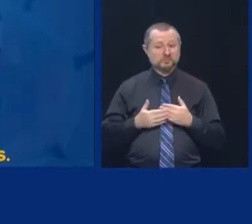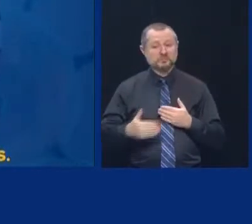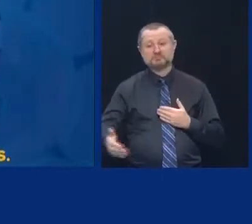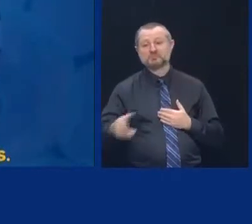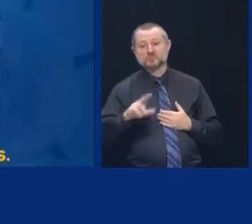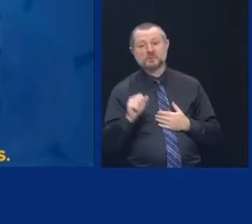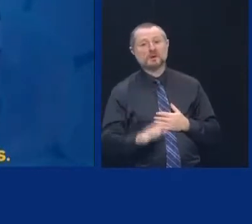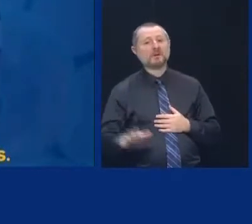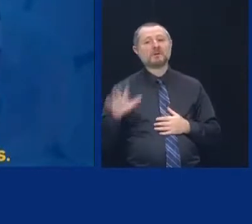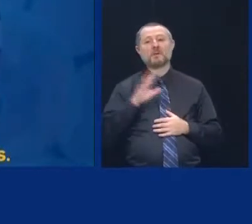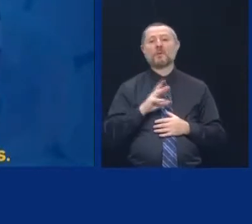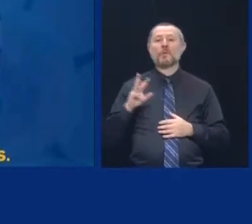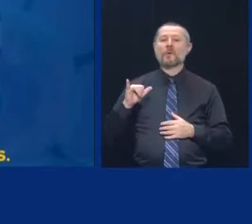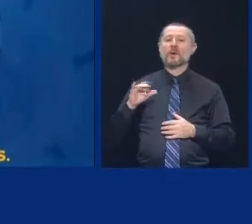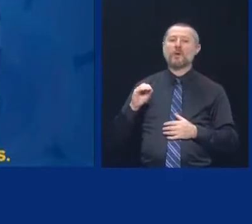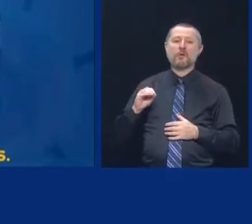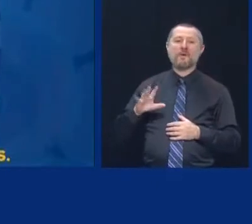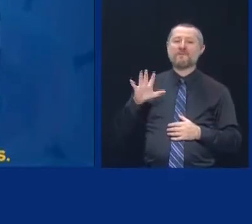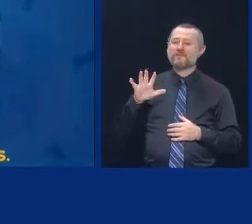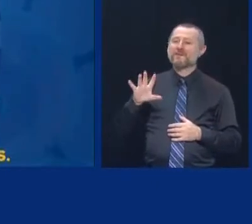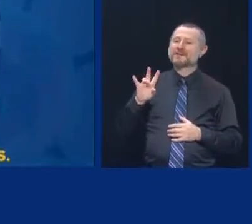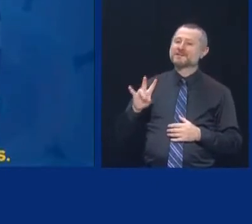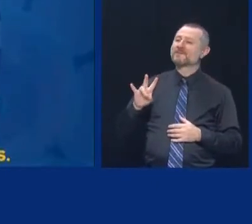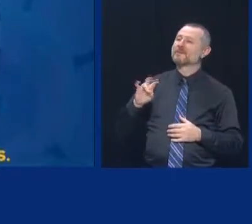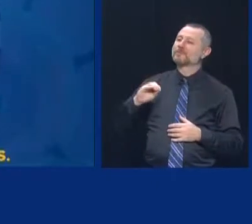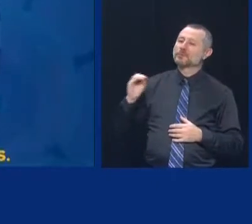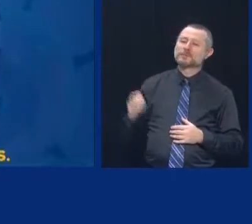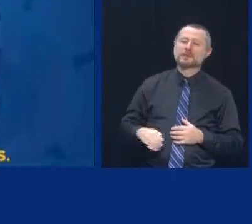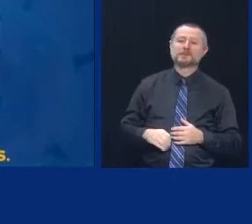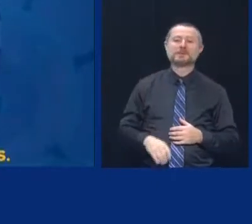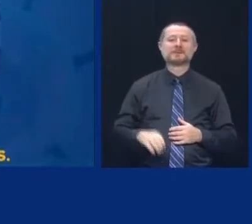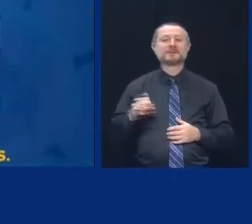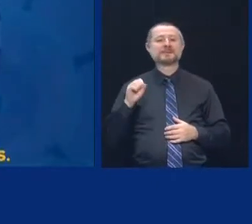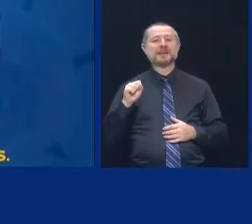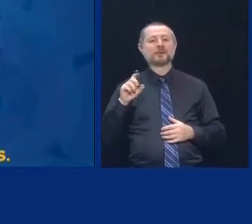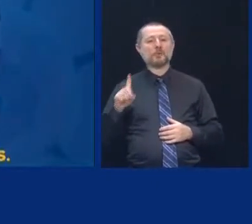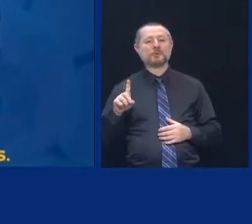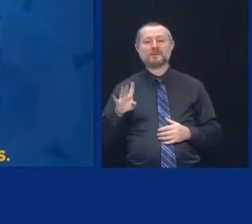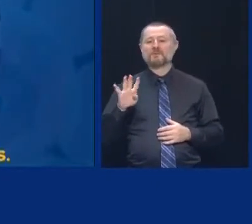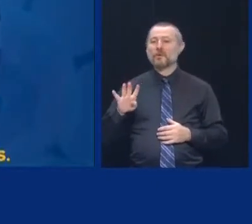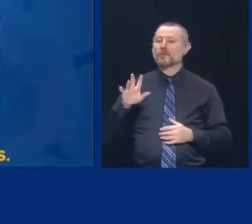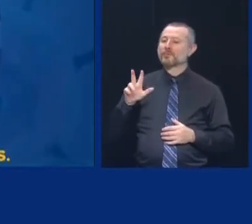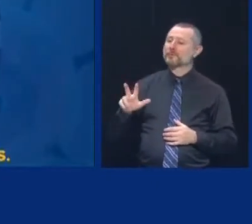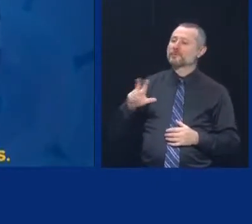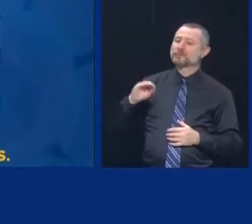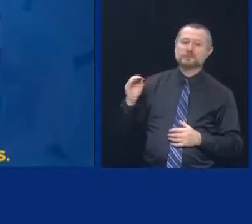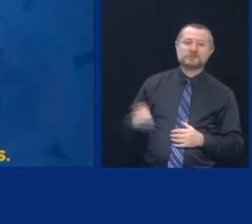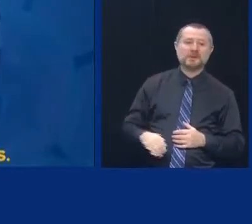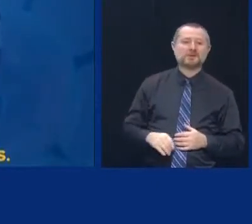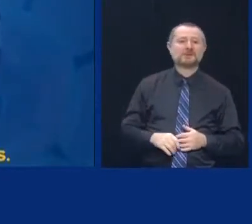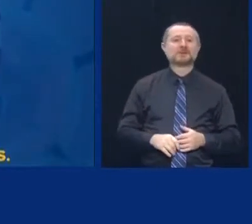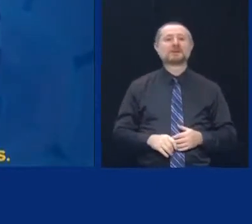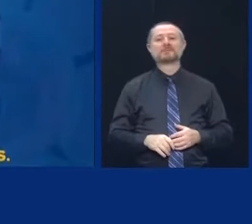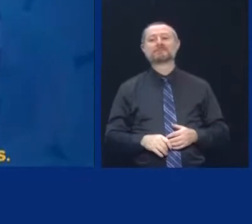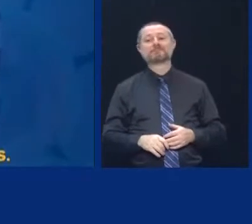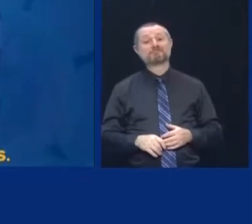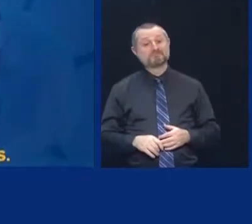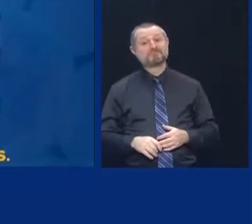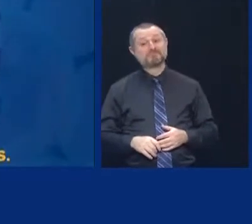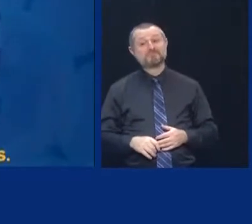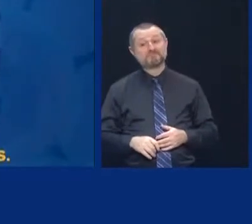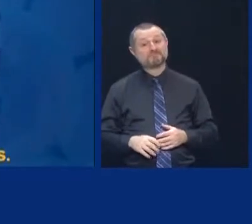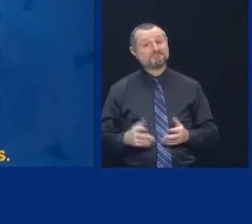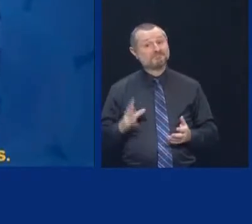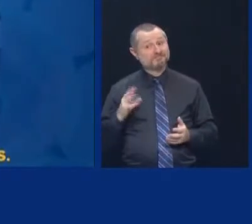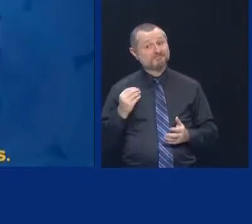Wyoming, 57%. South Dakota, 43%. And by the way, that's